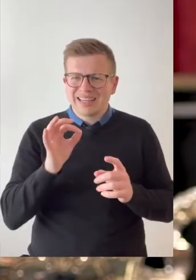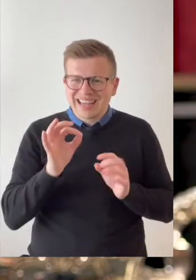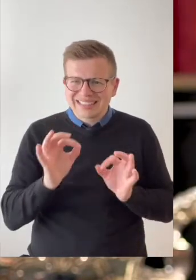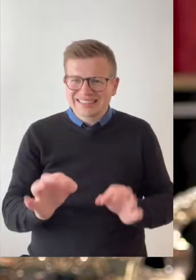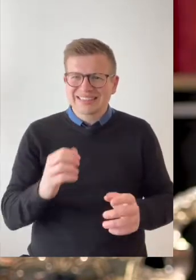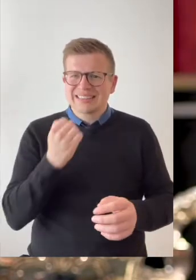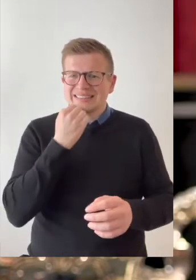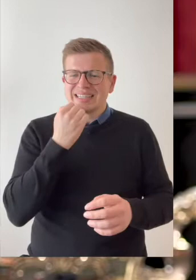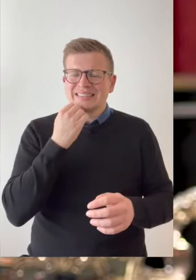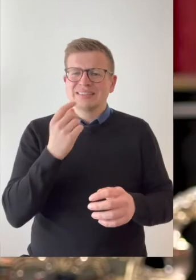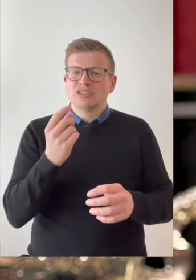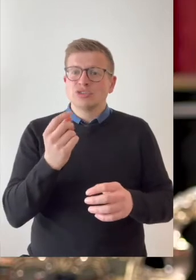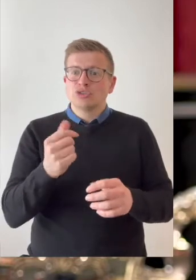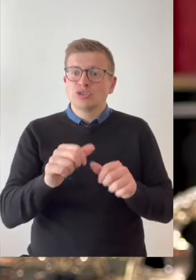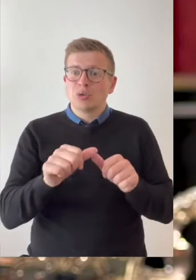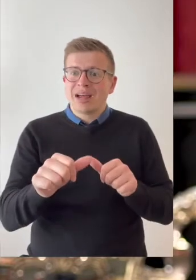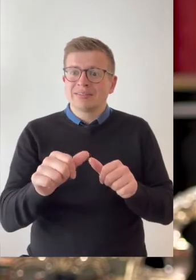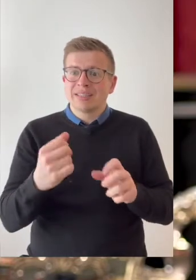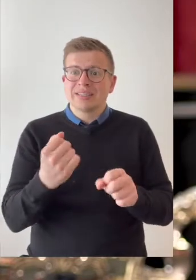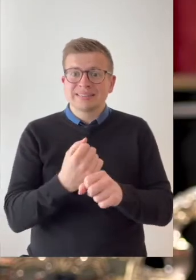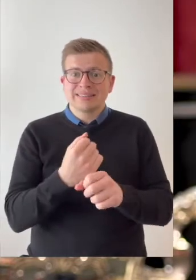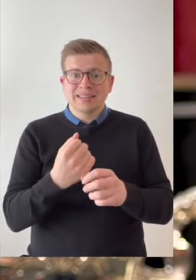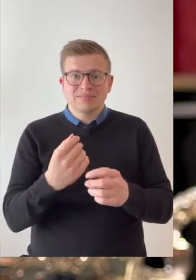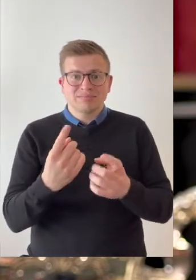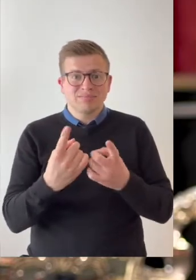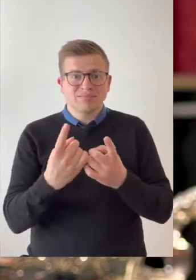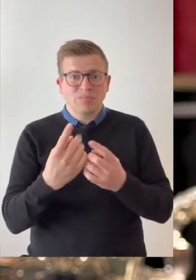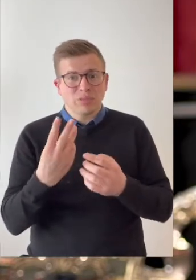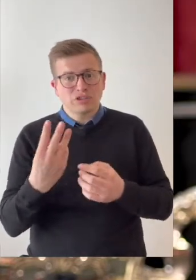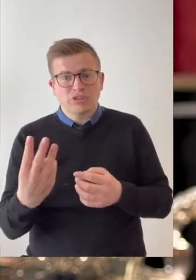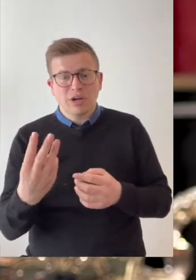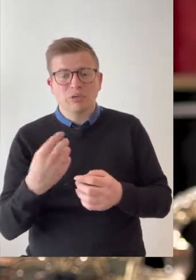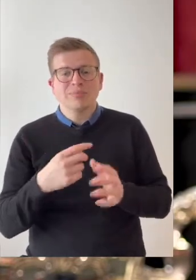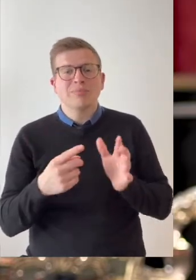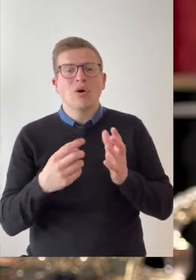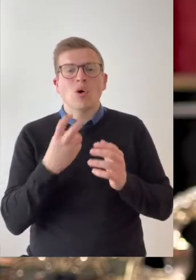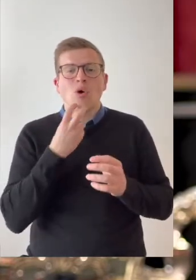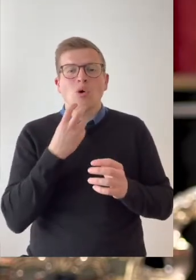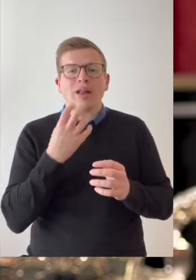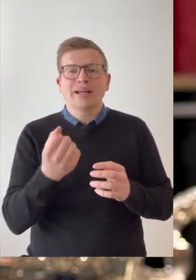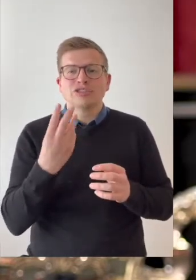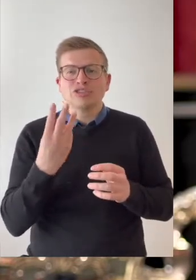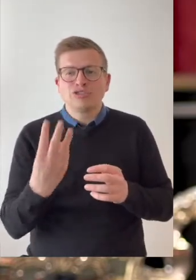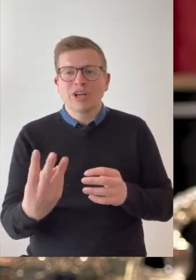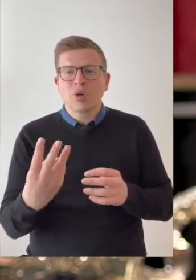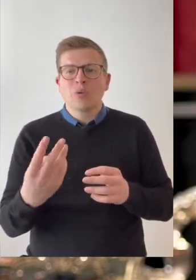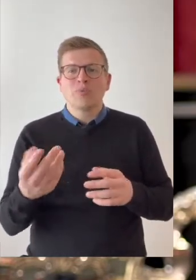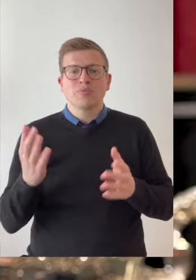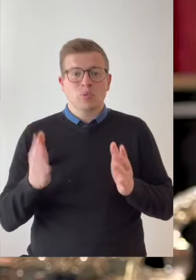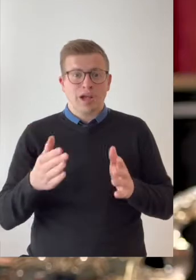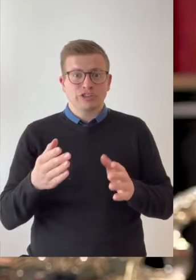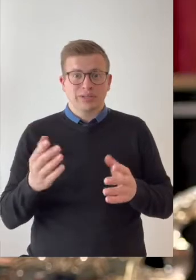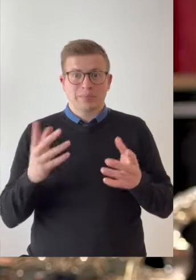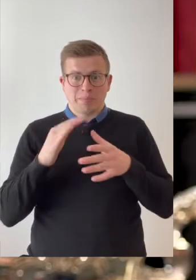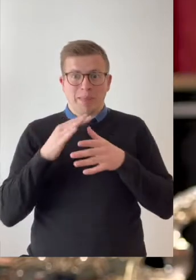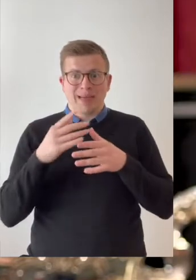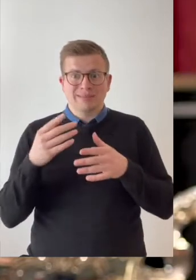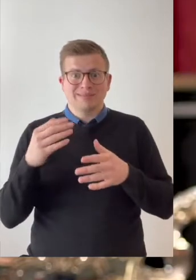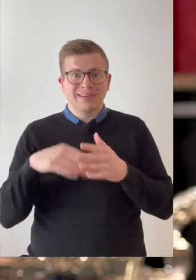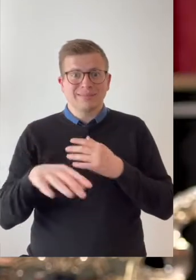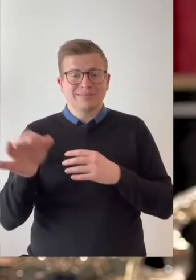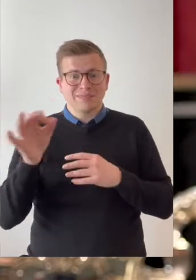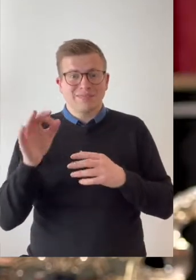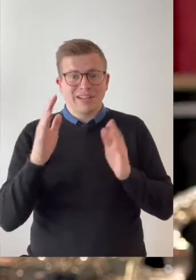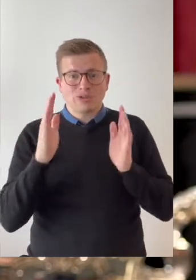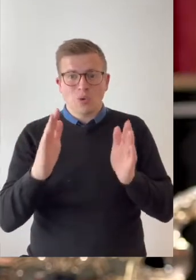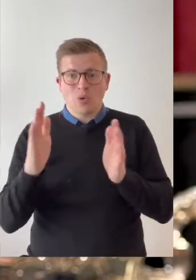And very soon after, well, I did a little bit with a trio. My uncle had a trio, and we actually played, you know, in the village